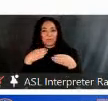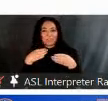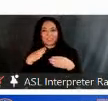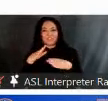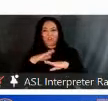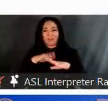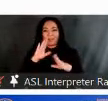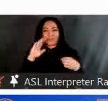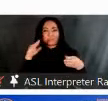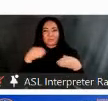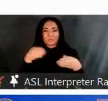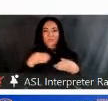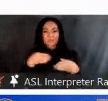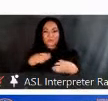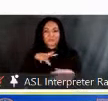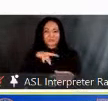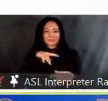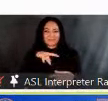our work together.